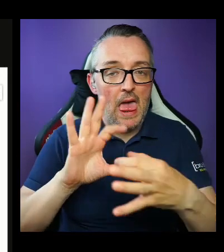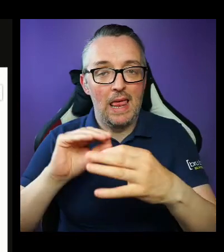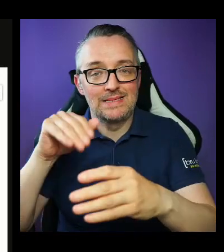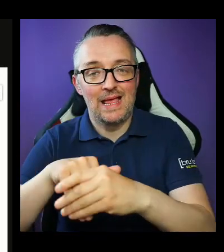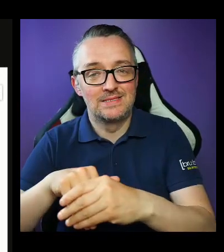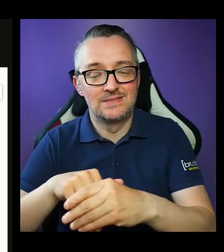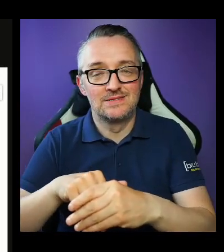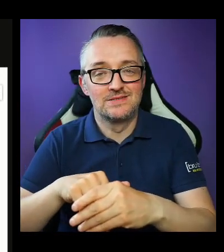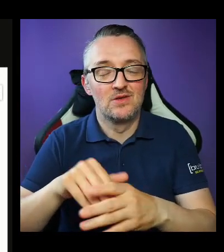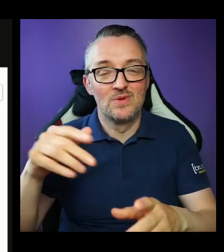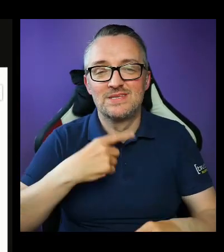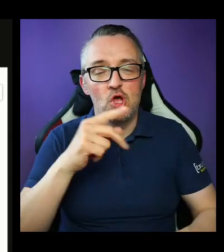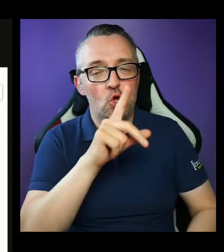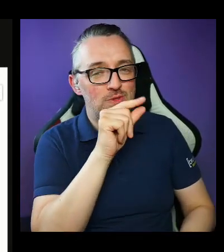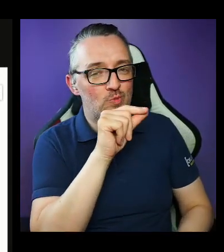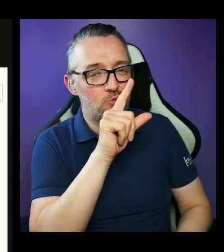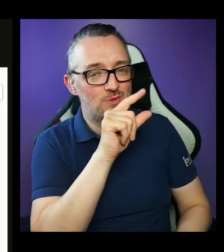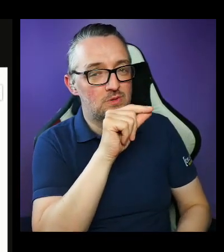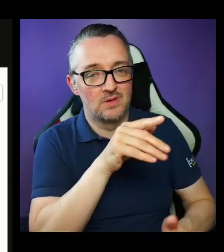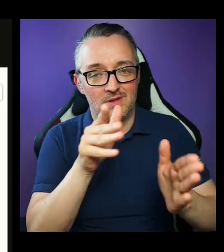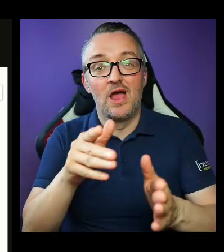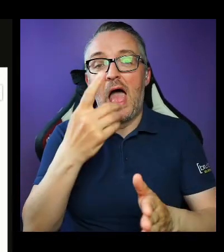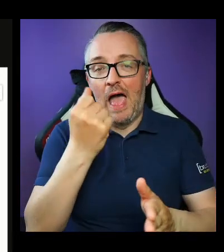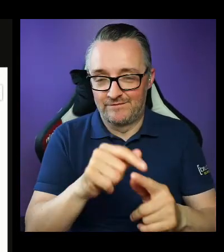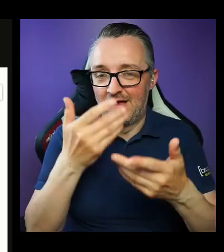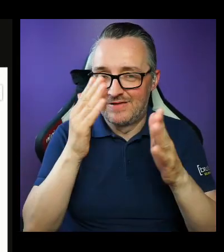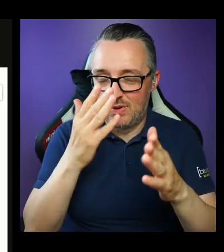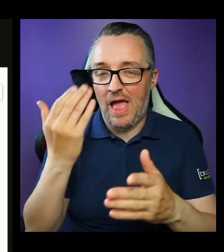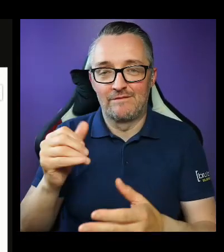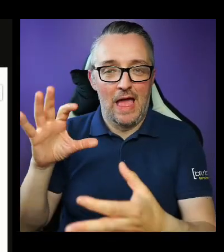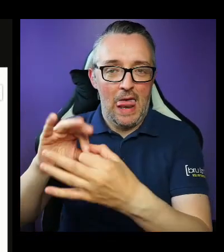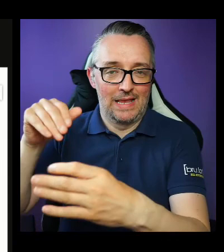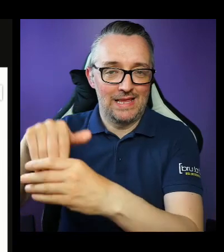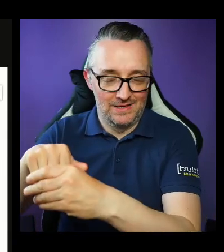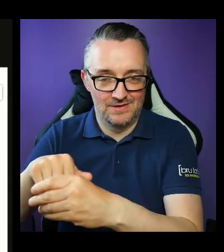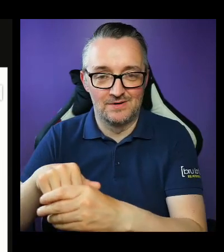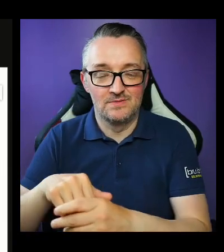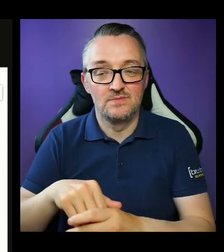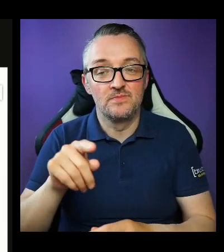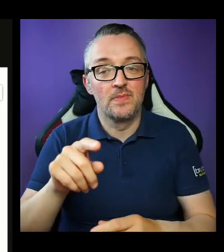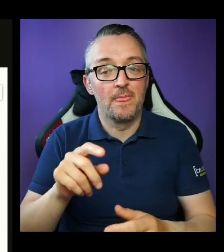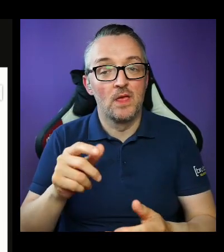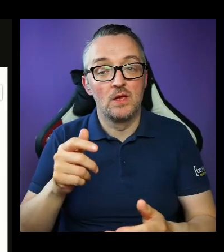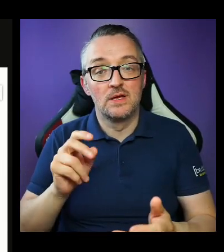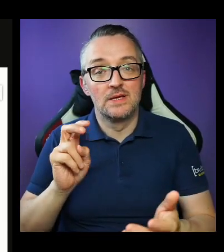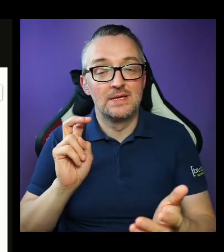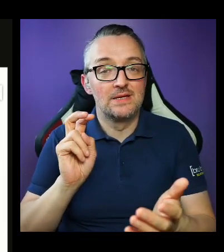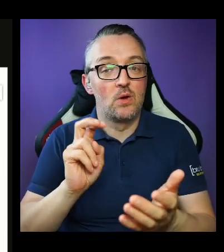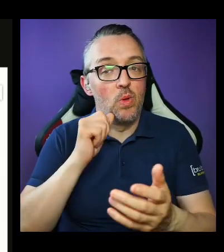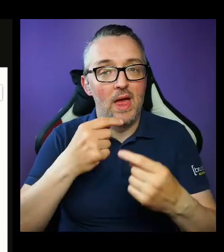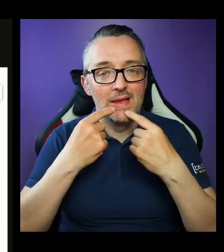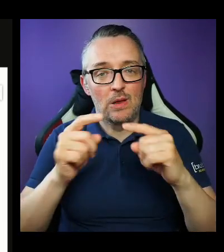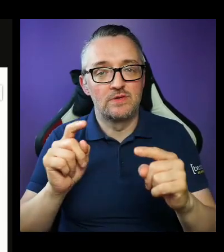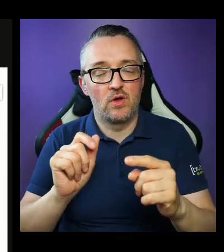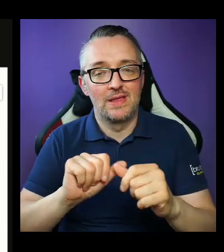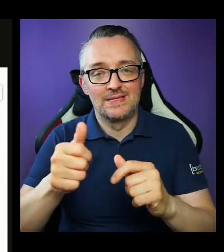like we give the same love as we give Twitter, but you can also get us on there. And yeah, sign up to meetup. We'll be like hitting announce on that